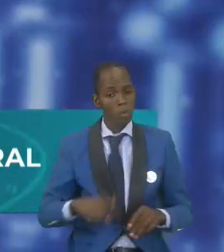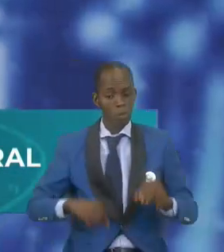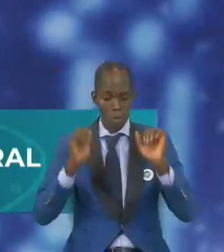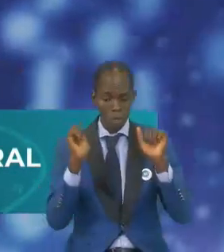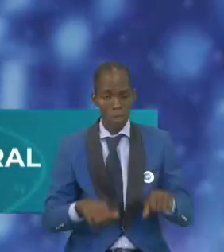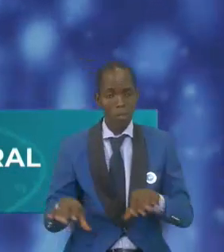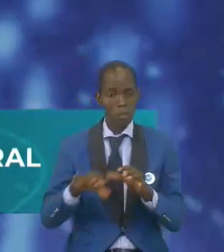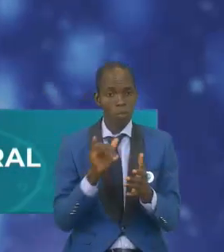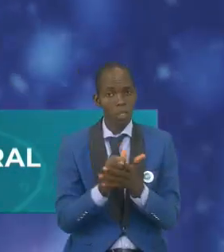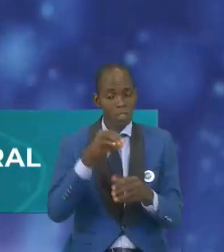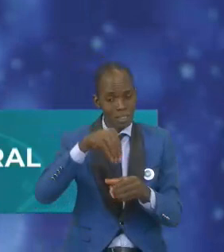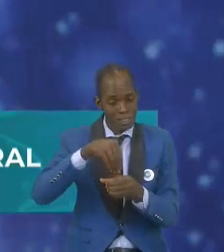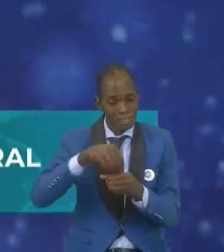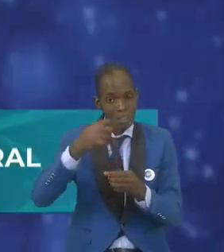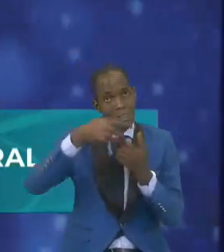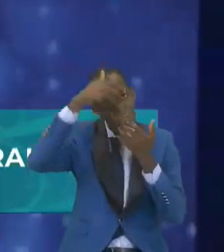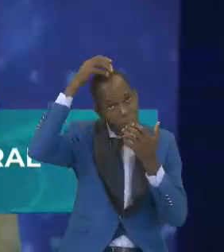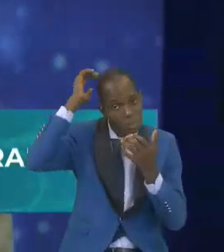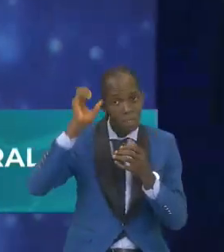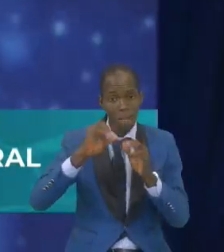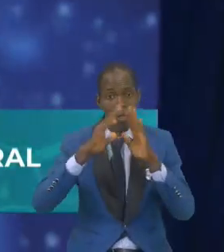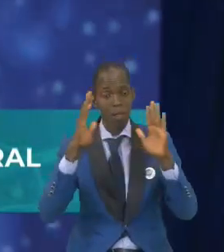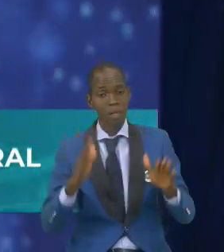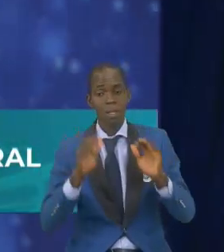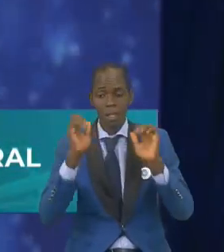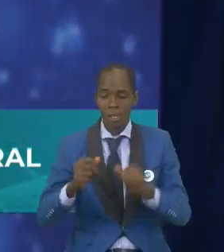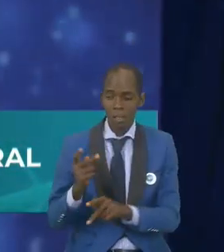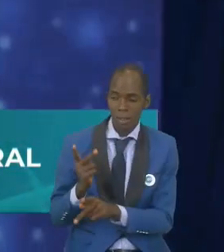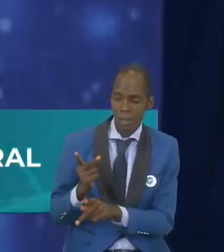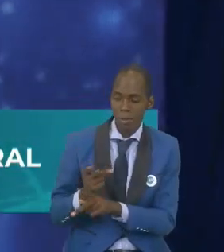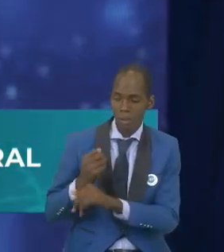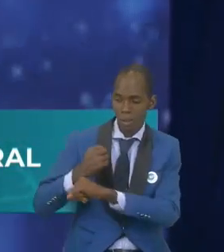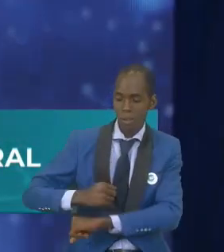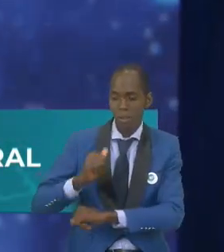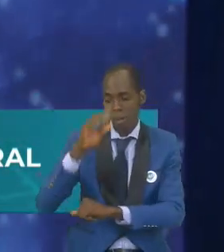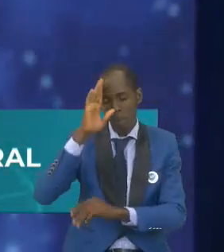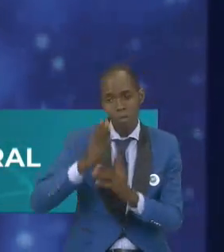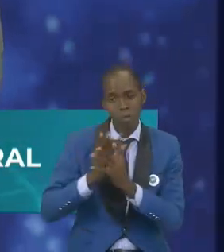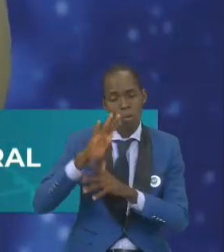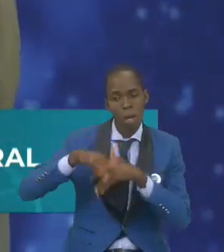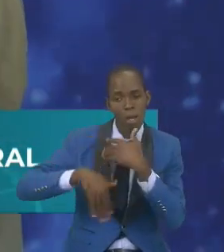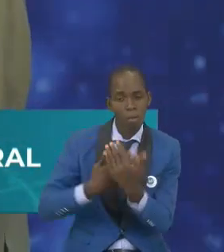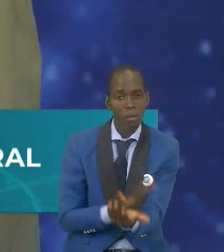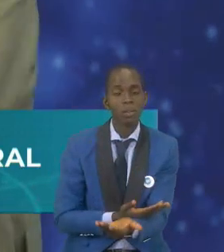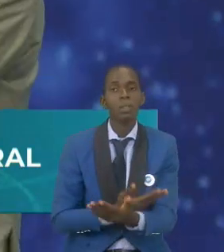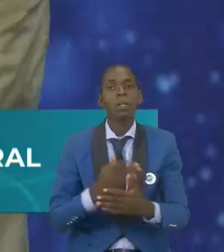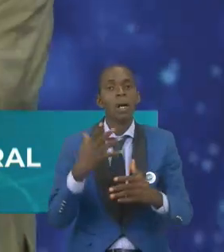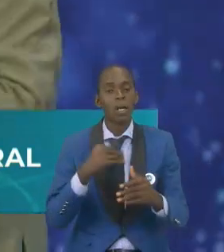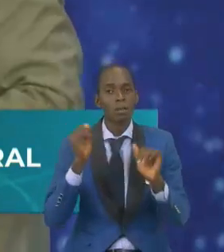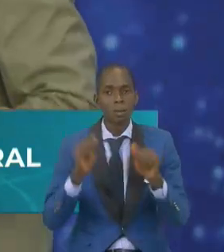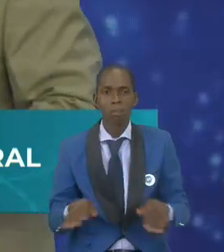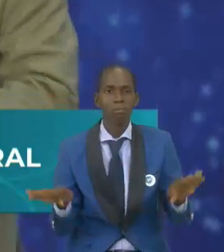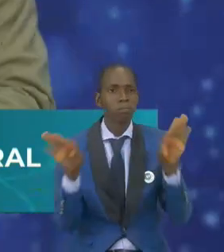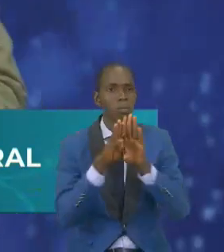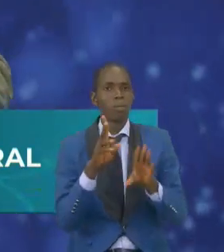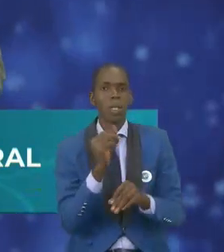in the lion's den, he can keep a man all through the night, and he can shut up the mouths